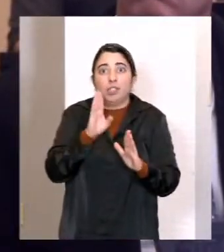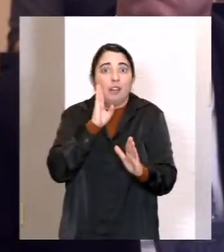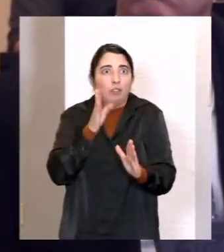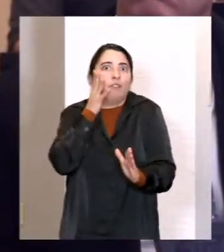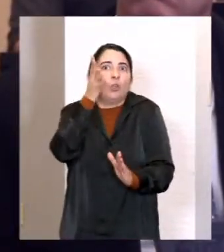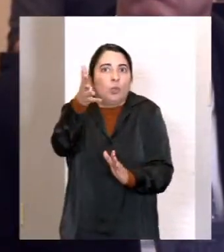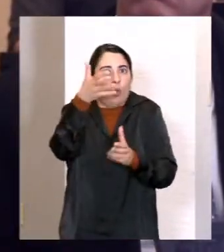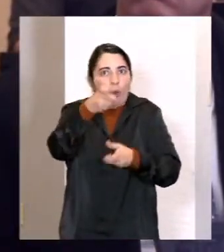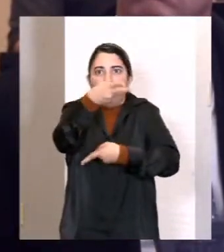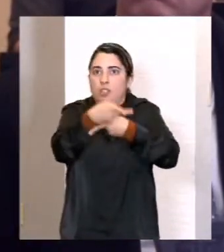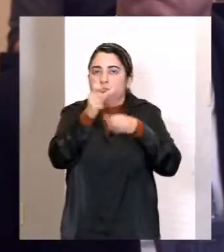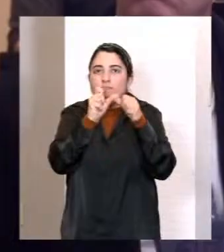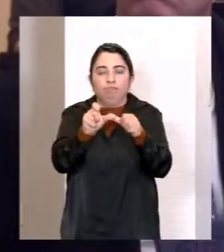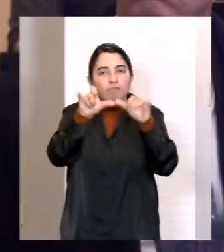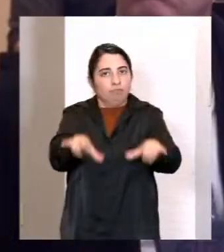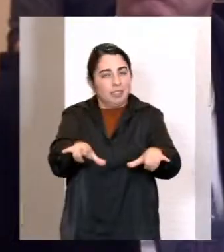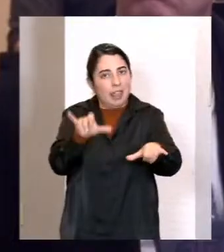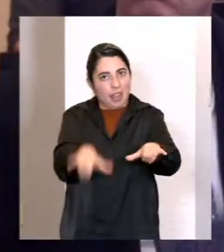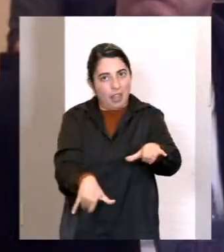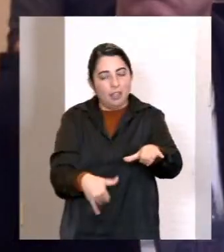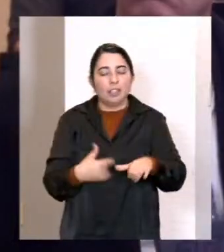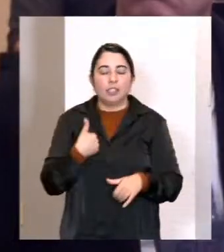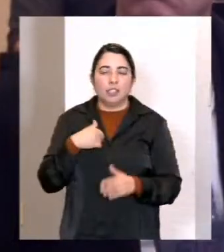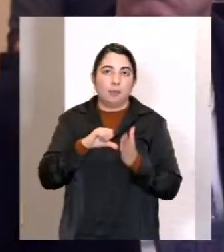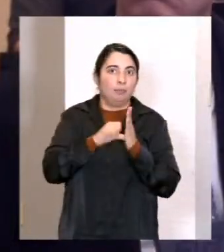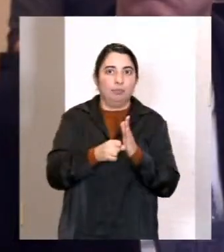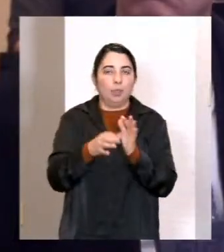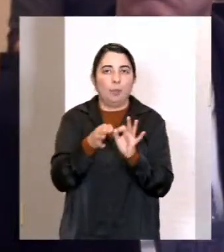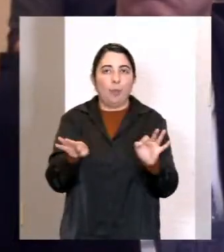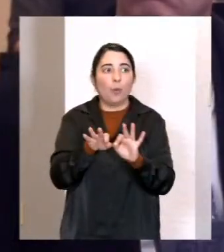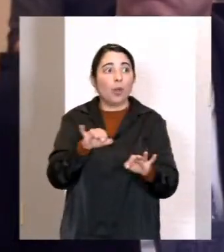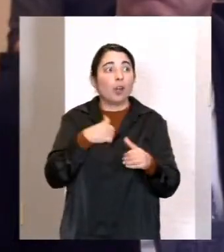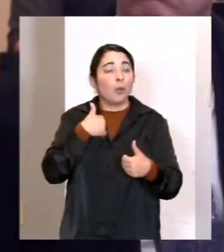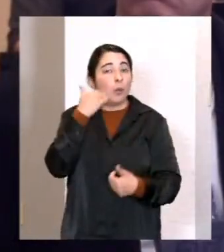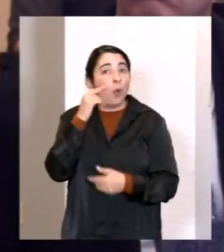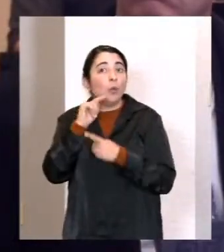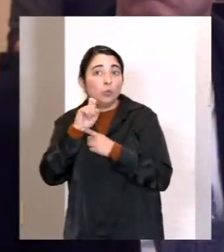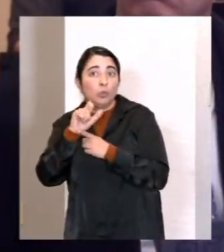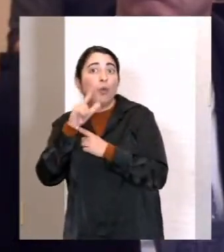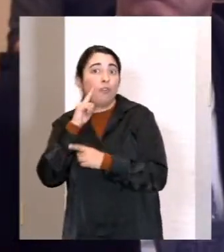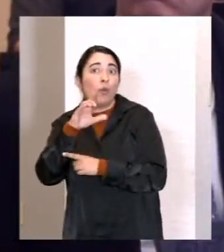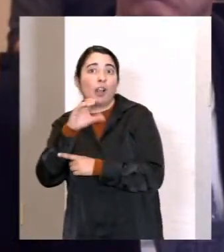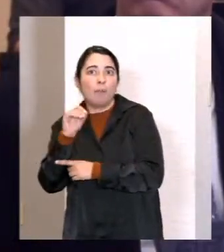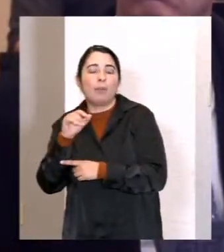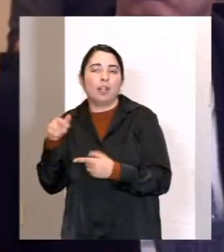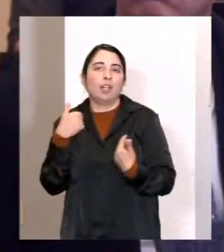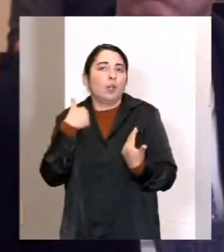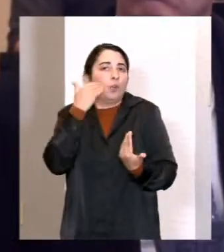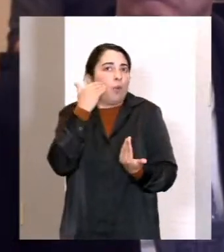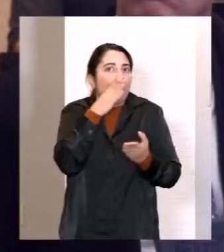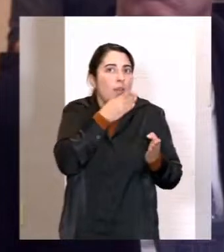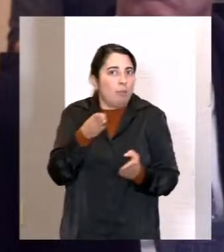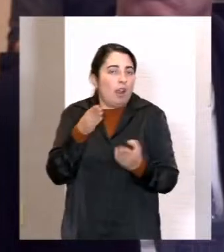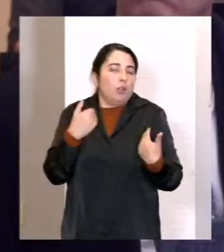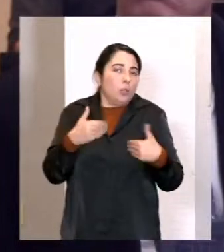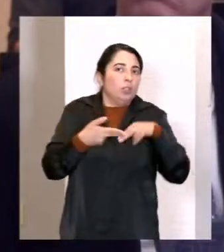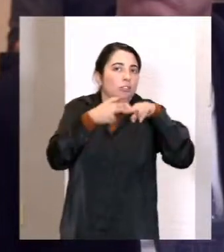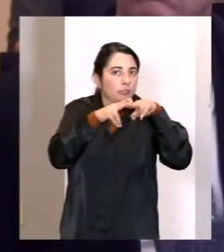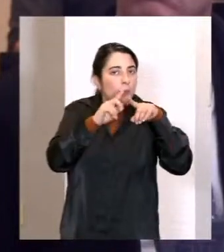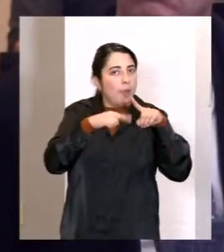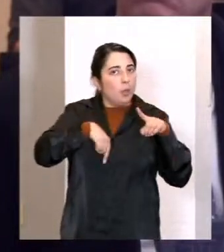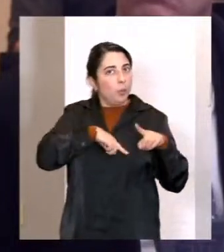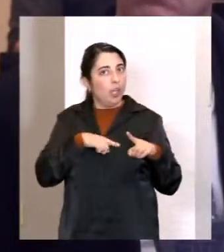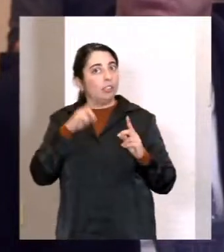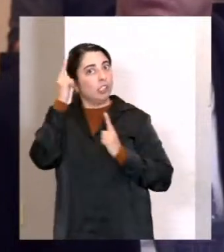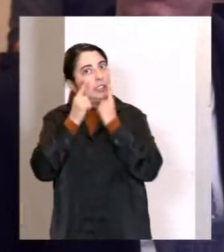future. We know that fares and tolls have to accompany a very ambitious plan like that. We understand that. But we've considered that,